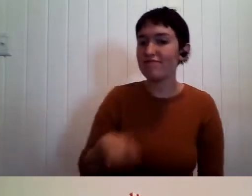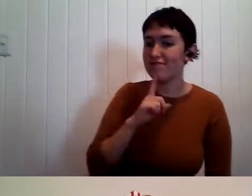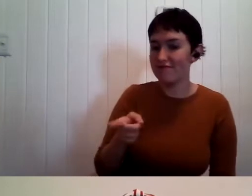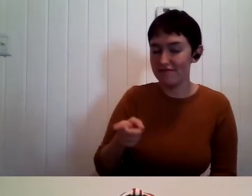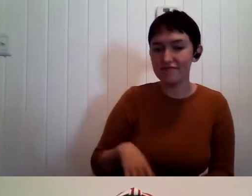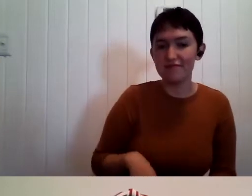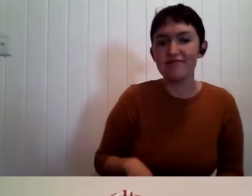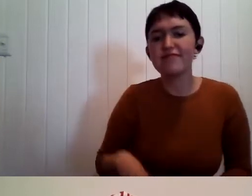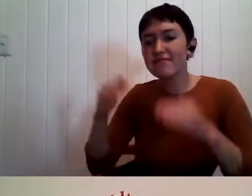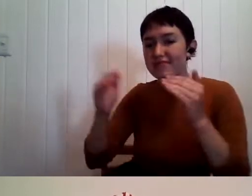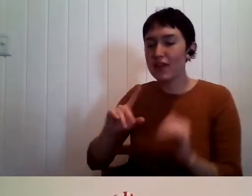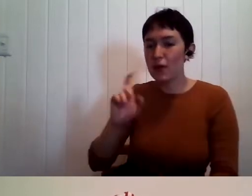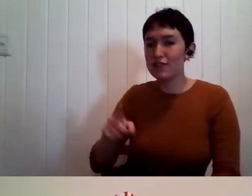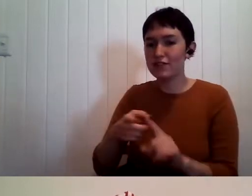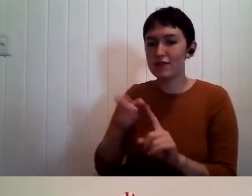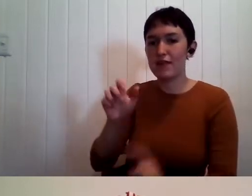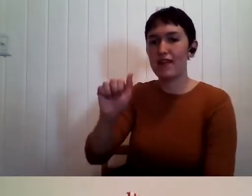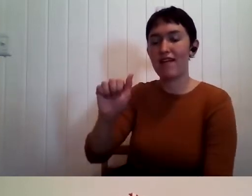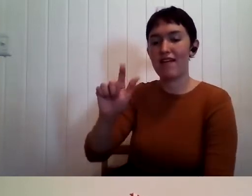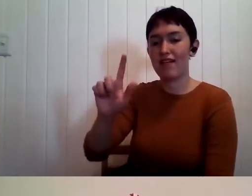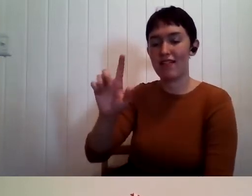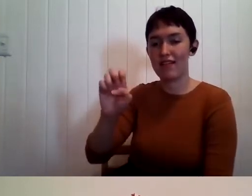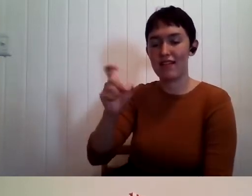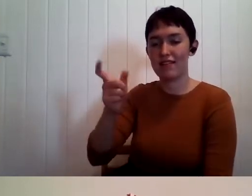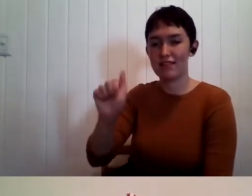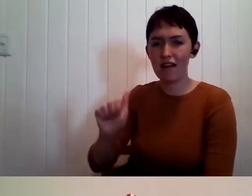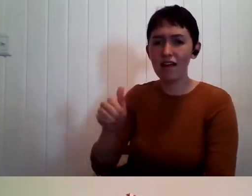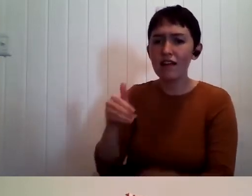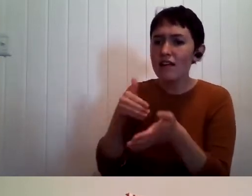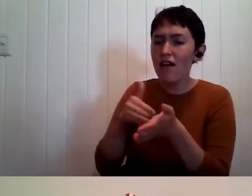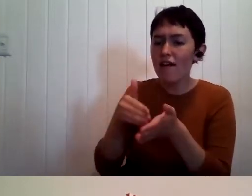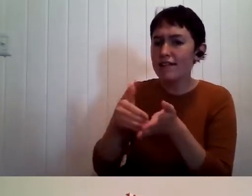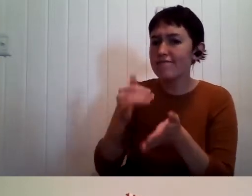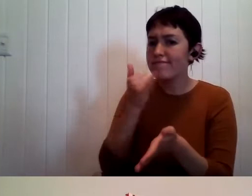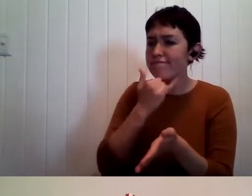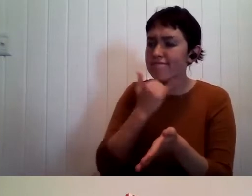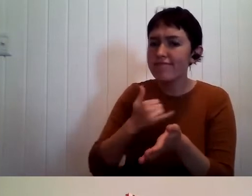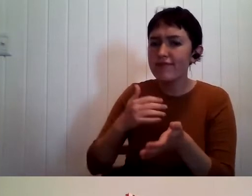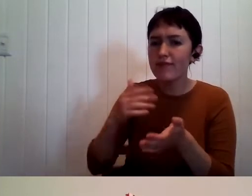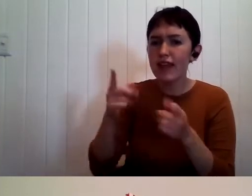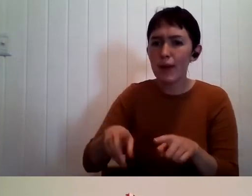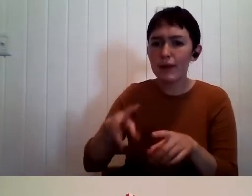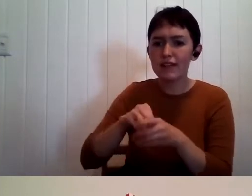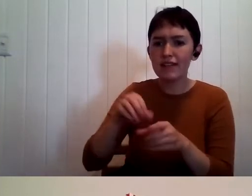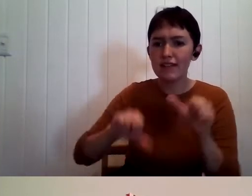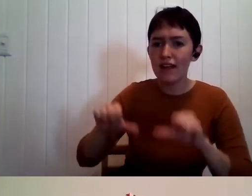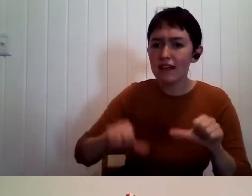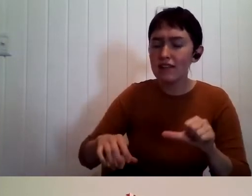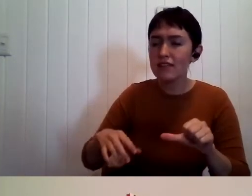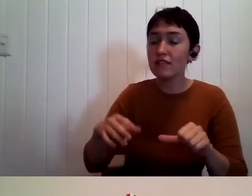How frequently do mistakes happen in science, and are mistakes encouraged or generally frowned upon?